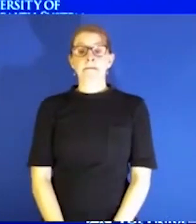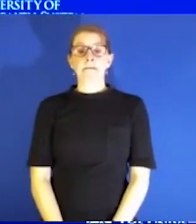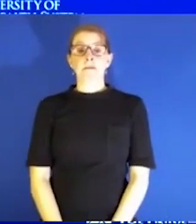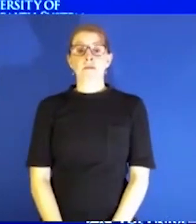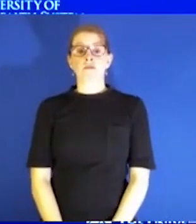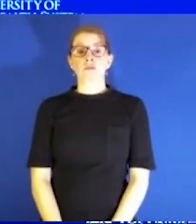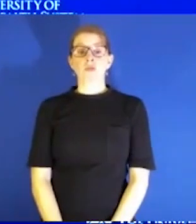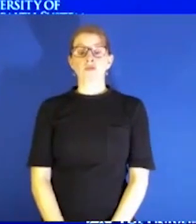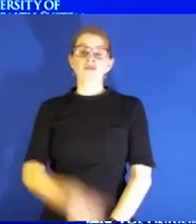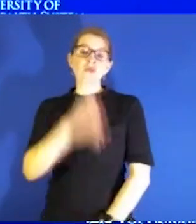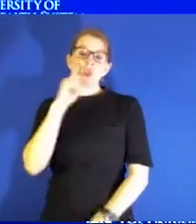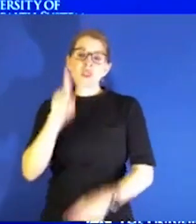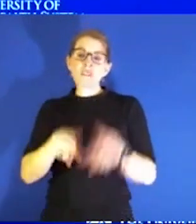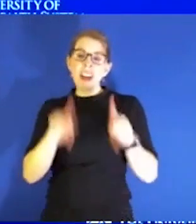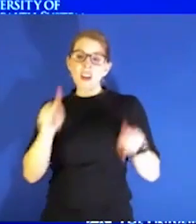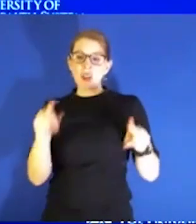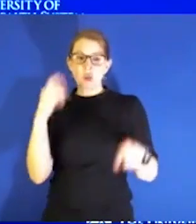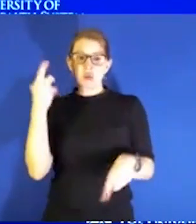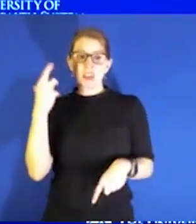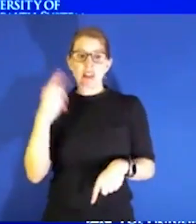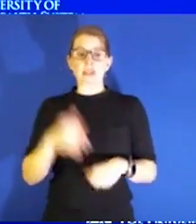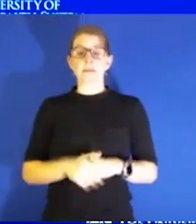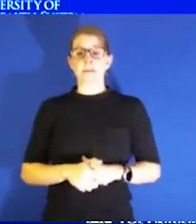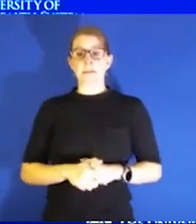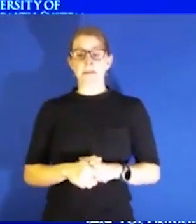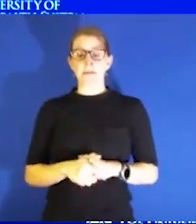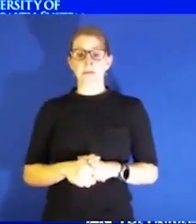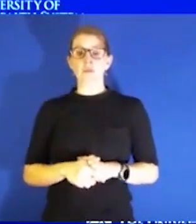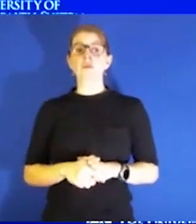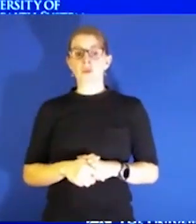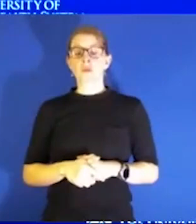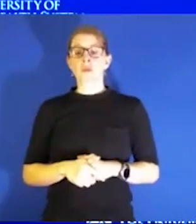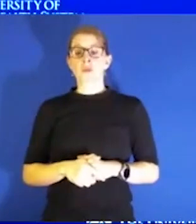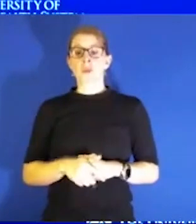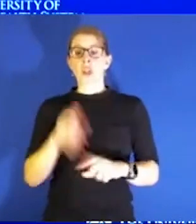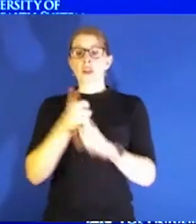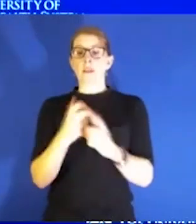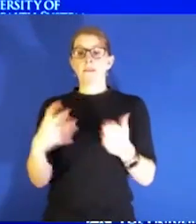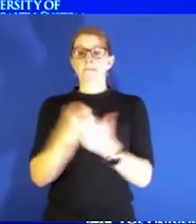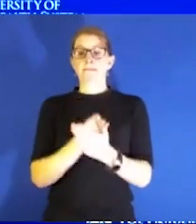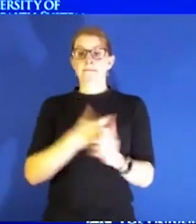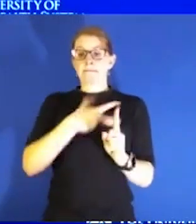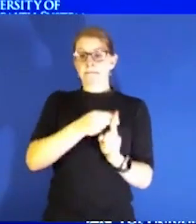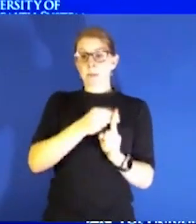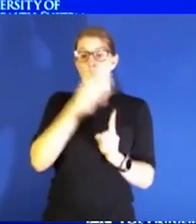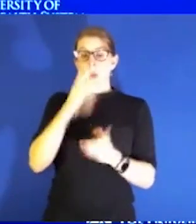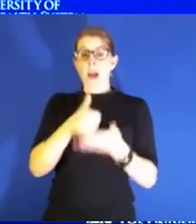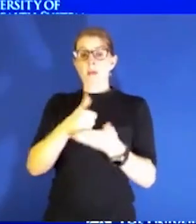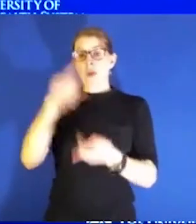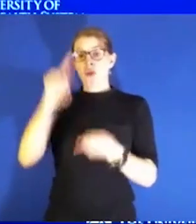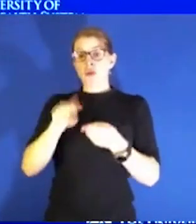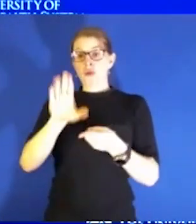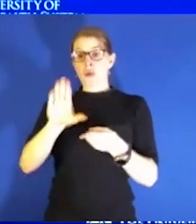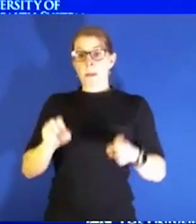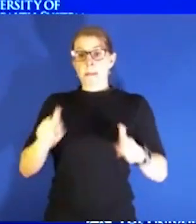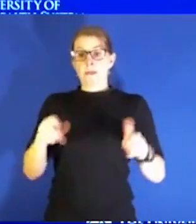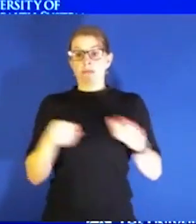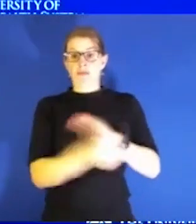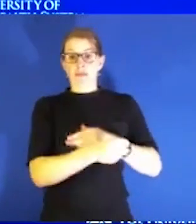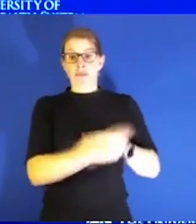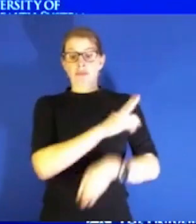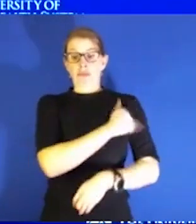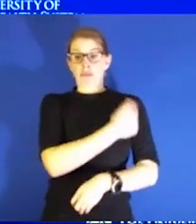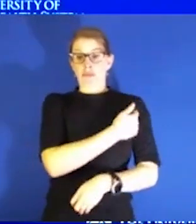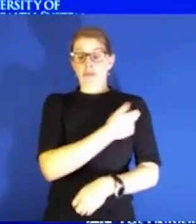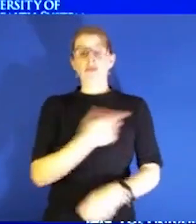various reasons. Number one, you are getting the vaccine. It will help reduce your chance of going to the hospital. We